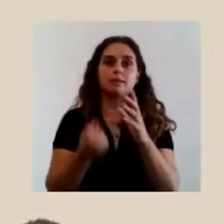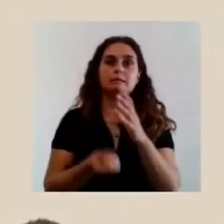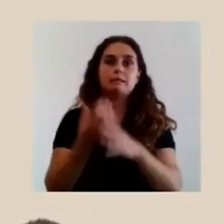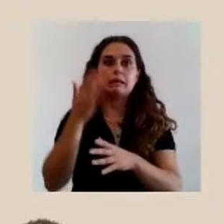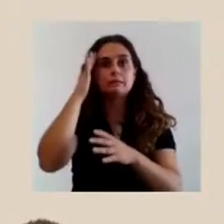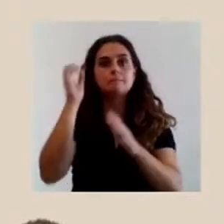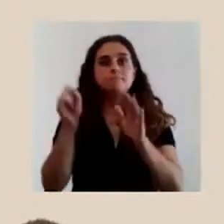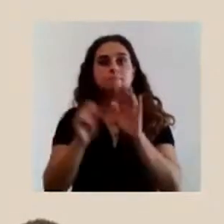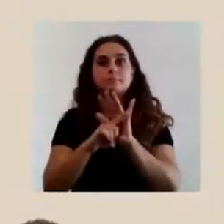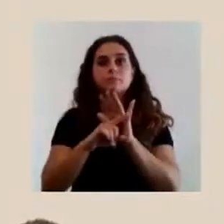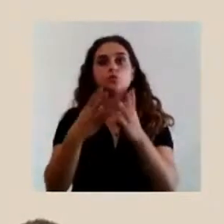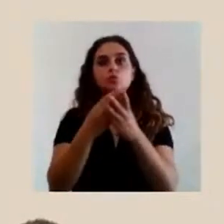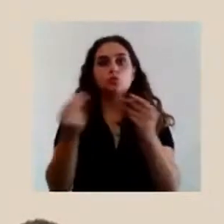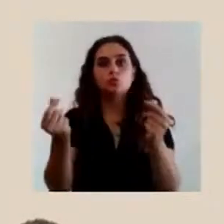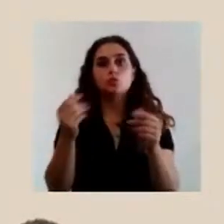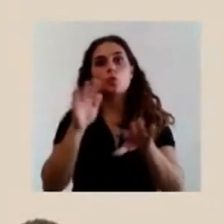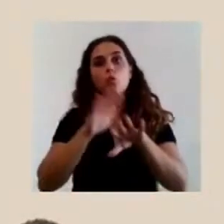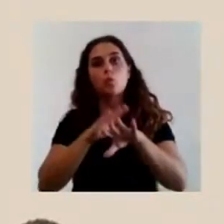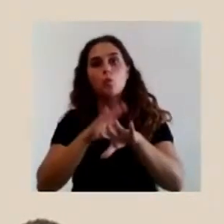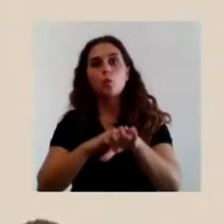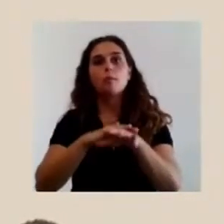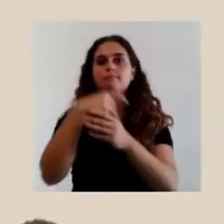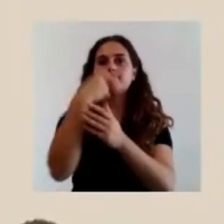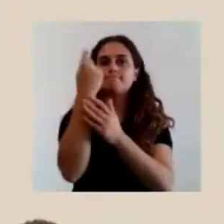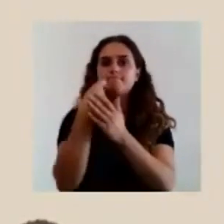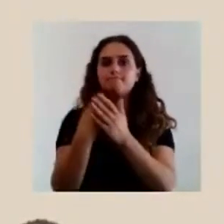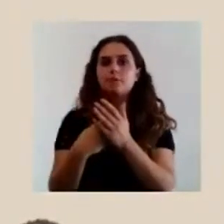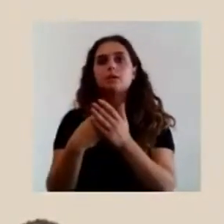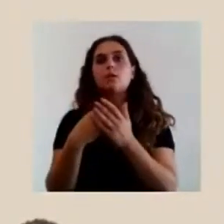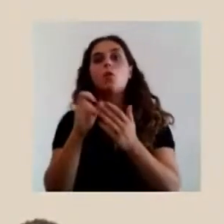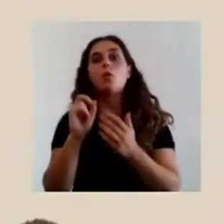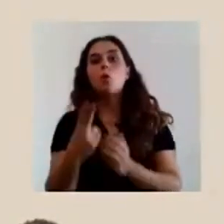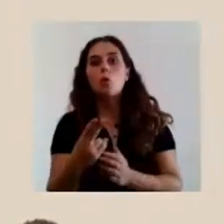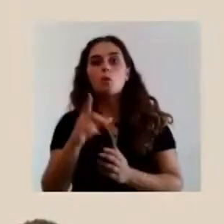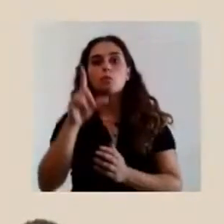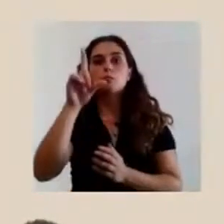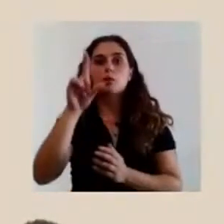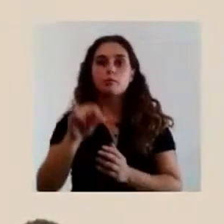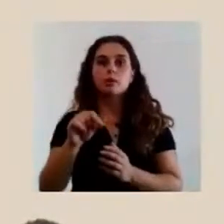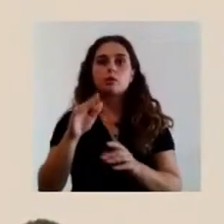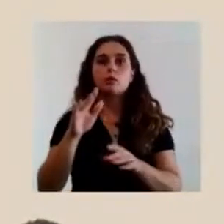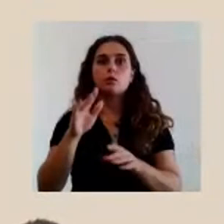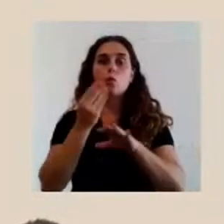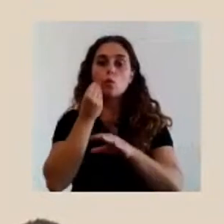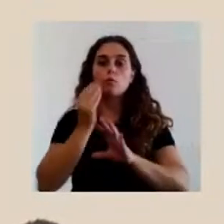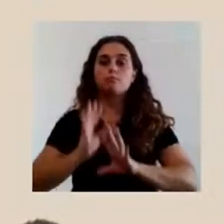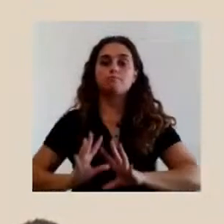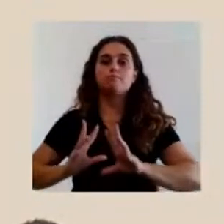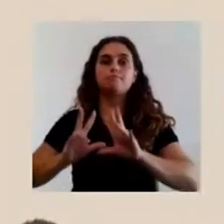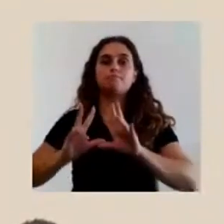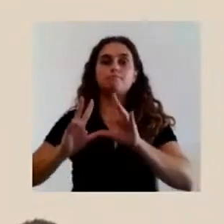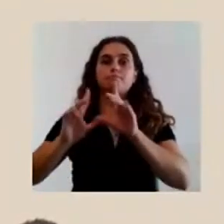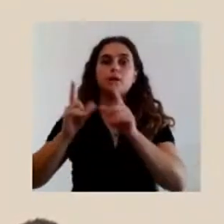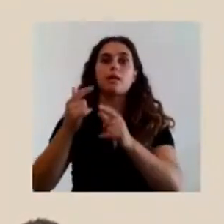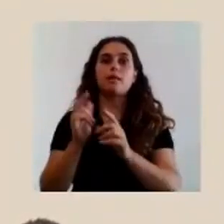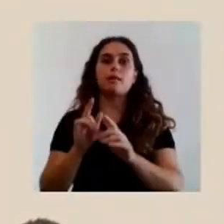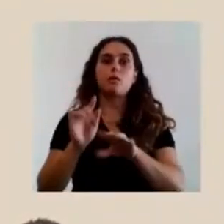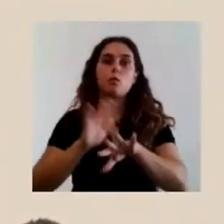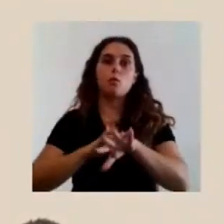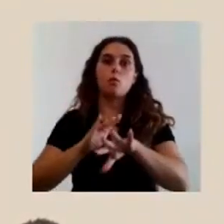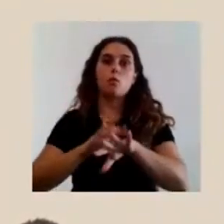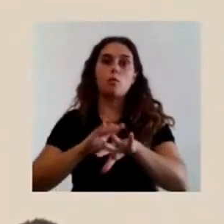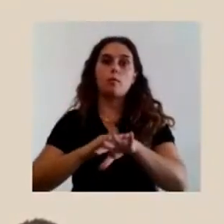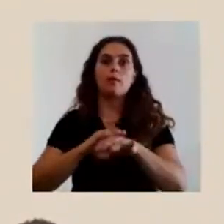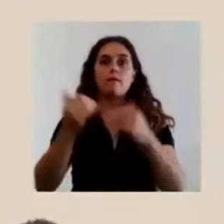biased outcomes due to their intrinsic design, or, as is becoming increasingly apparent, due to the nature of